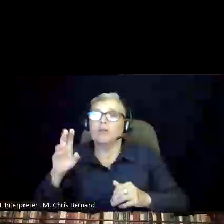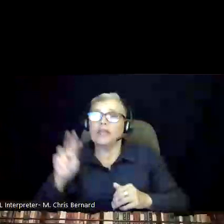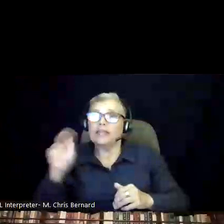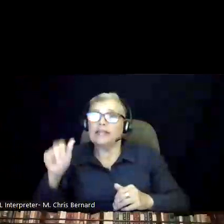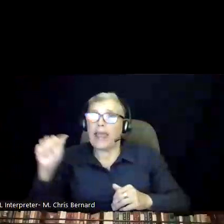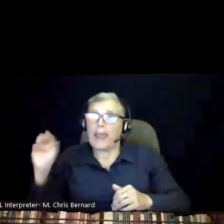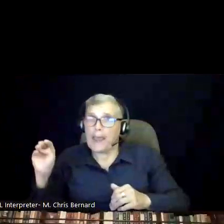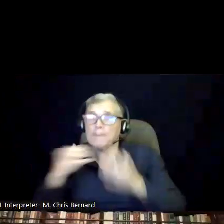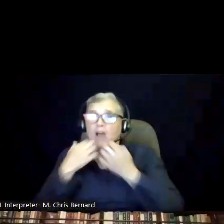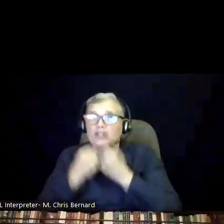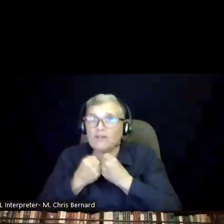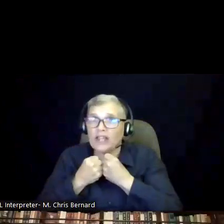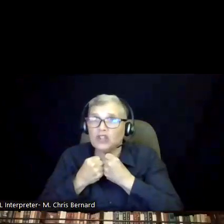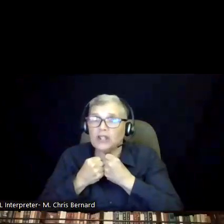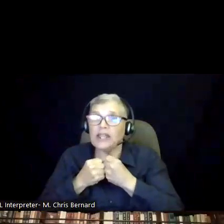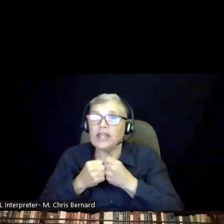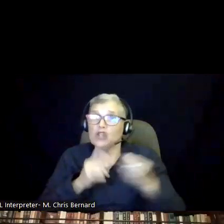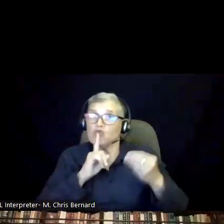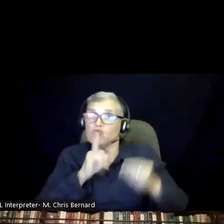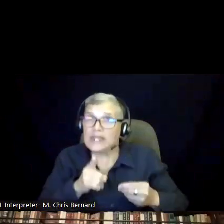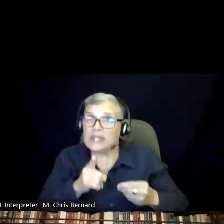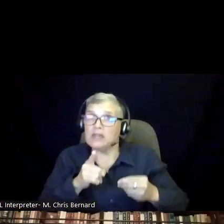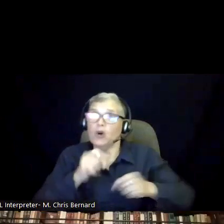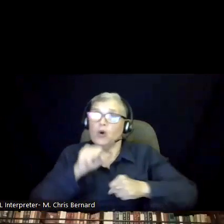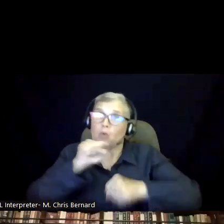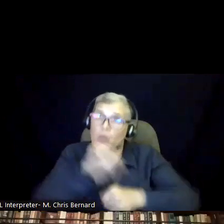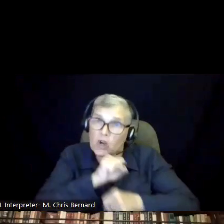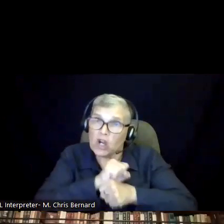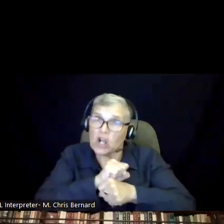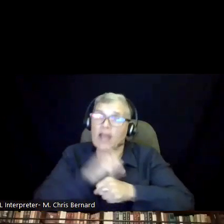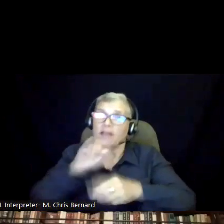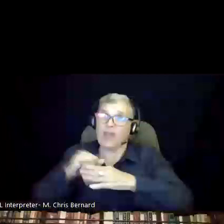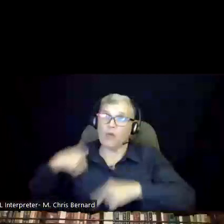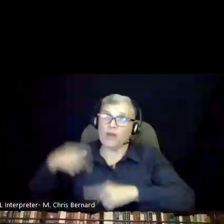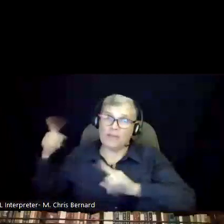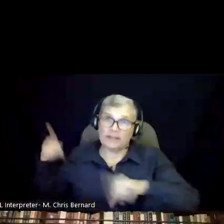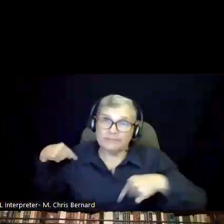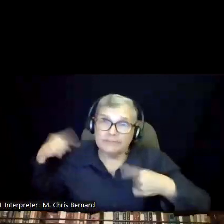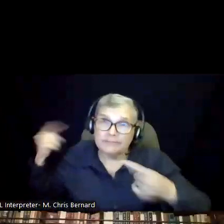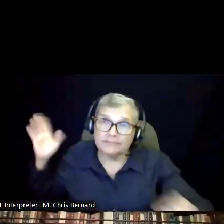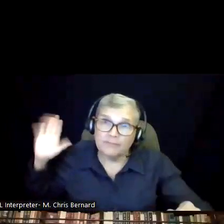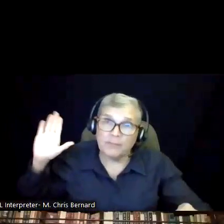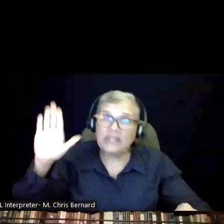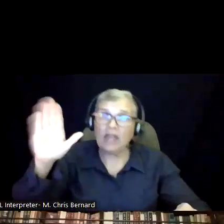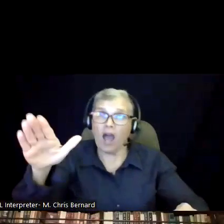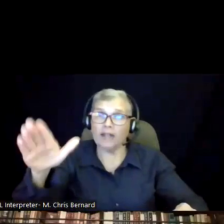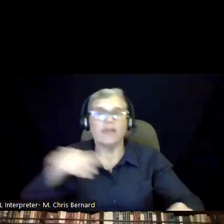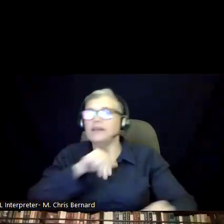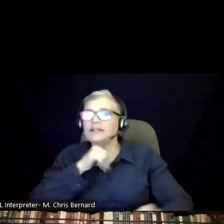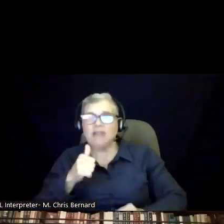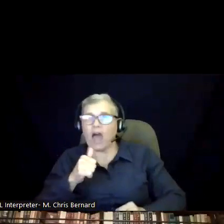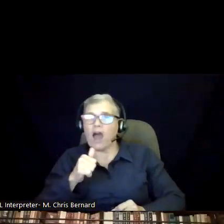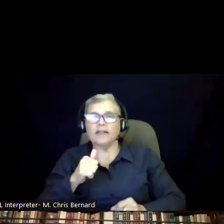real. This is active work that is going on to move forward beyond those critiques,